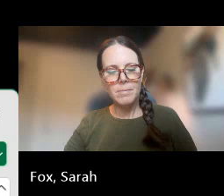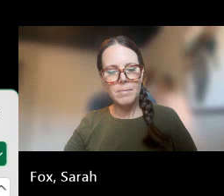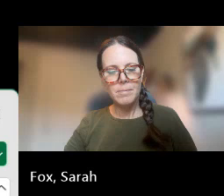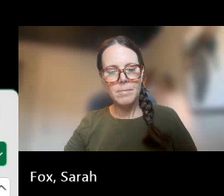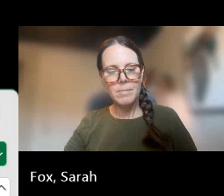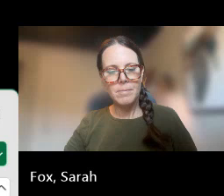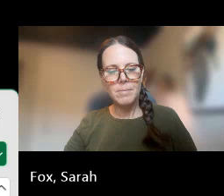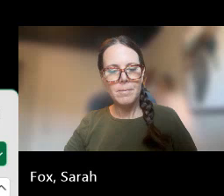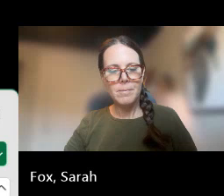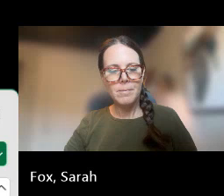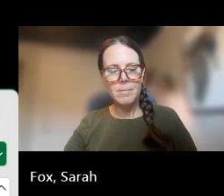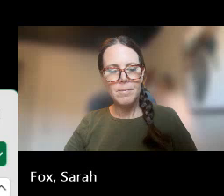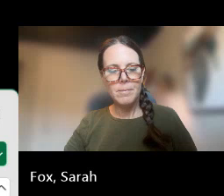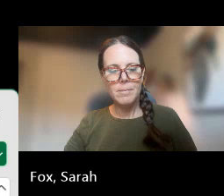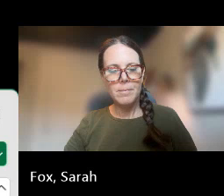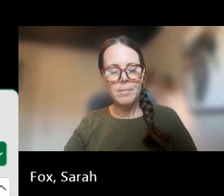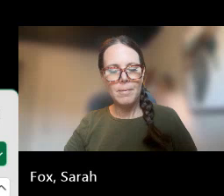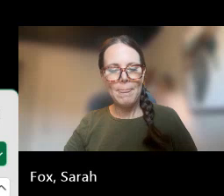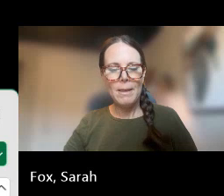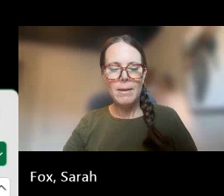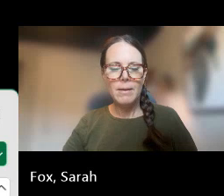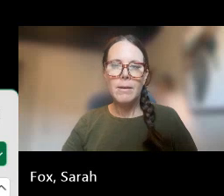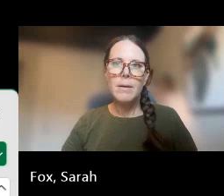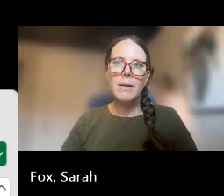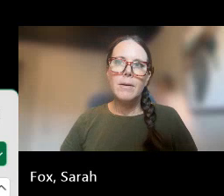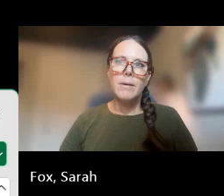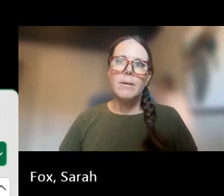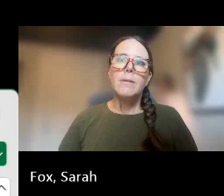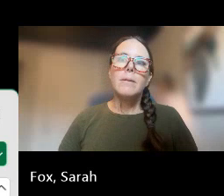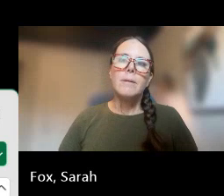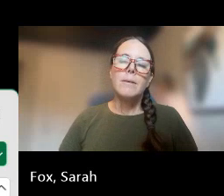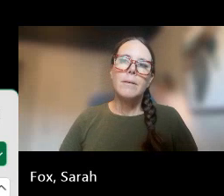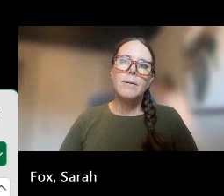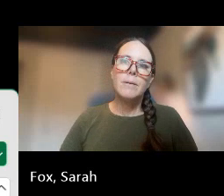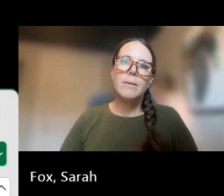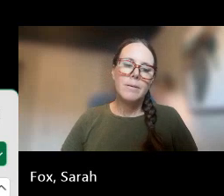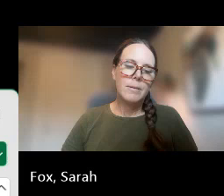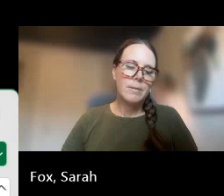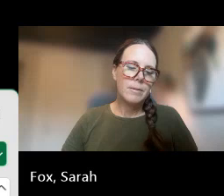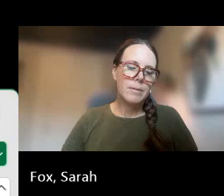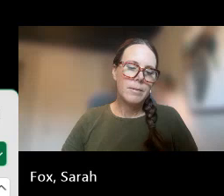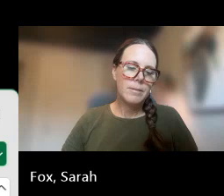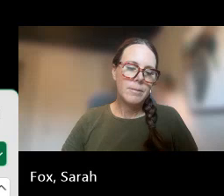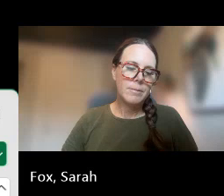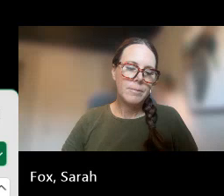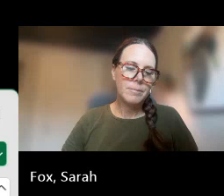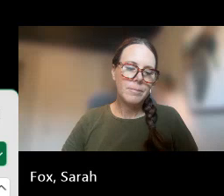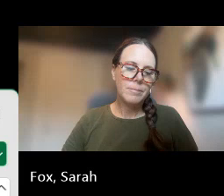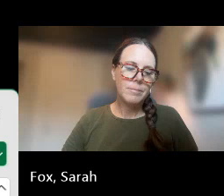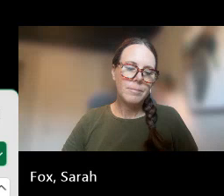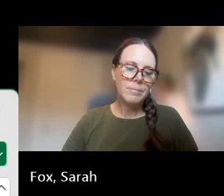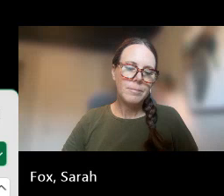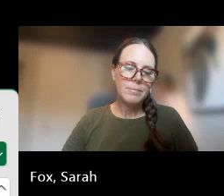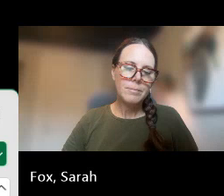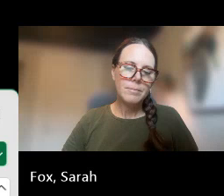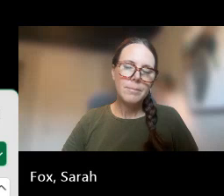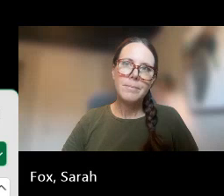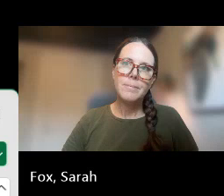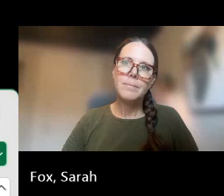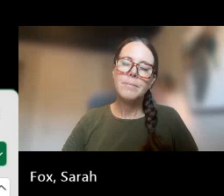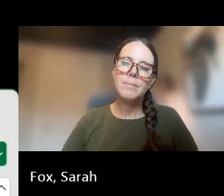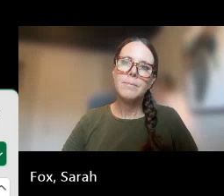at ways to limit their funding. Because I do agree that Girlfriends Run and Clover Run are important events to the community.